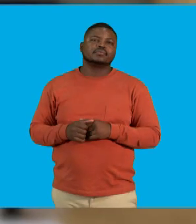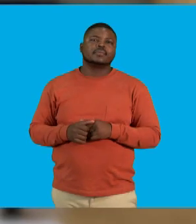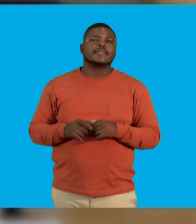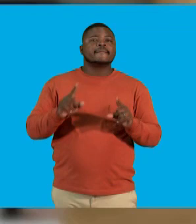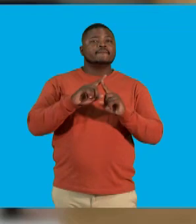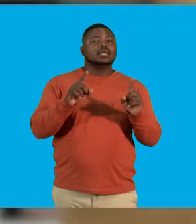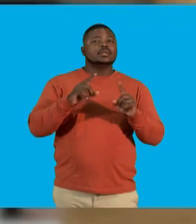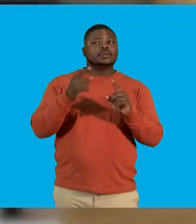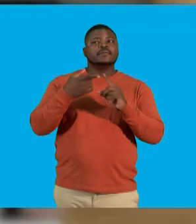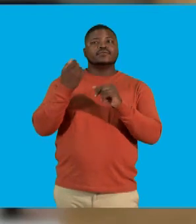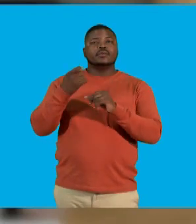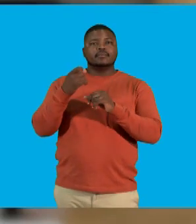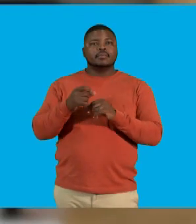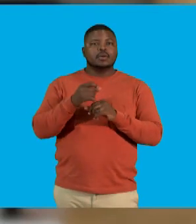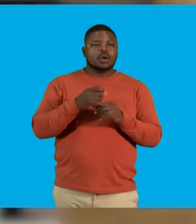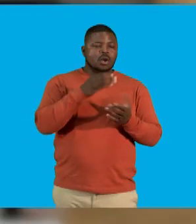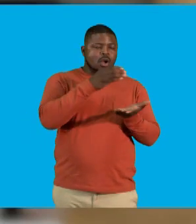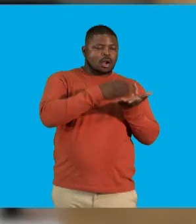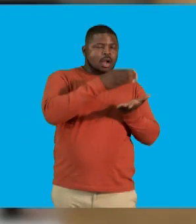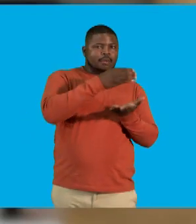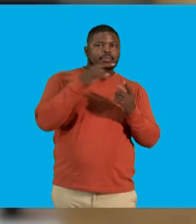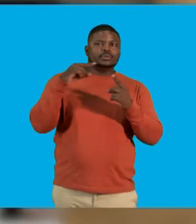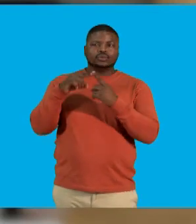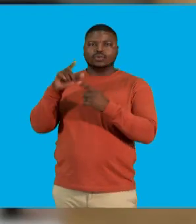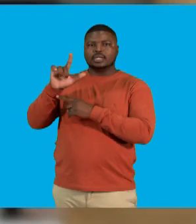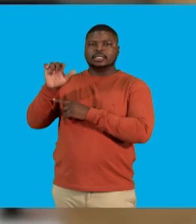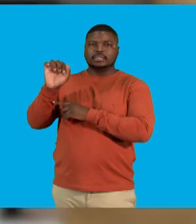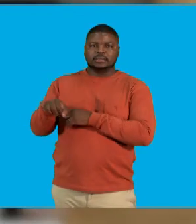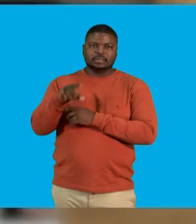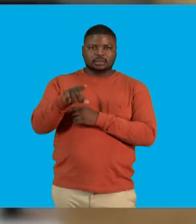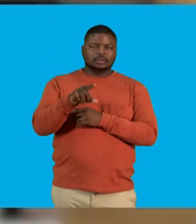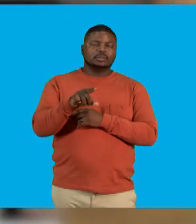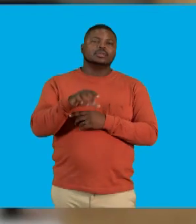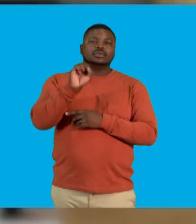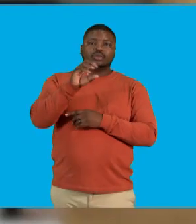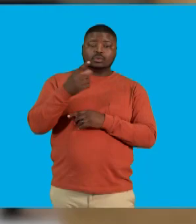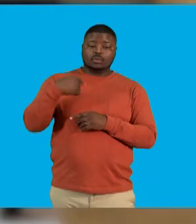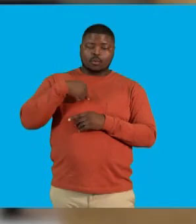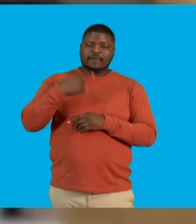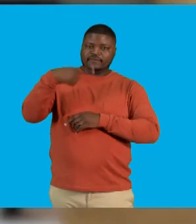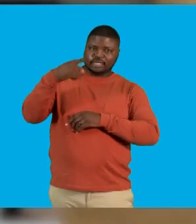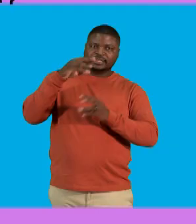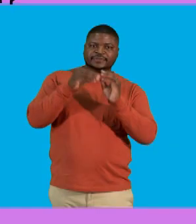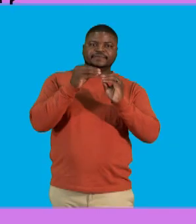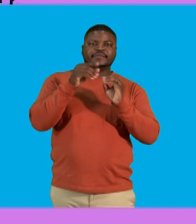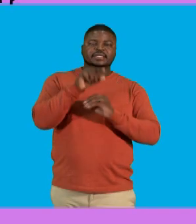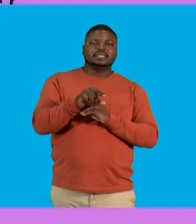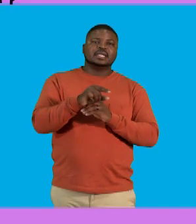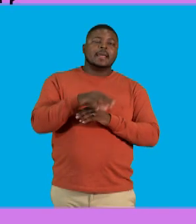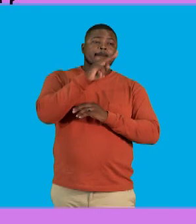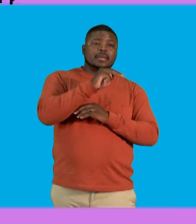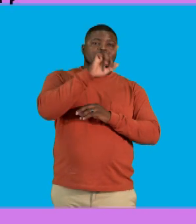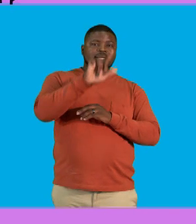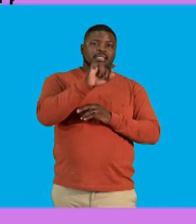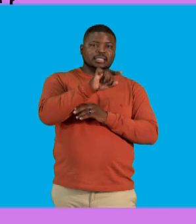but we don't know the conversion from liters to cups. So we have to first start from the known to the unknown. So how many liters are there